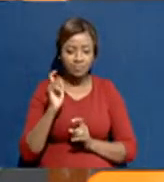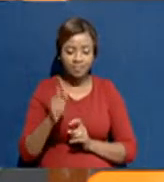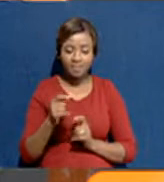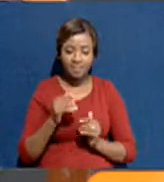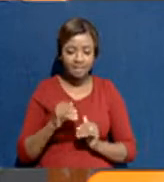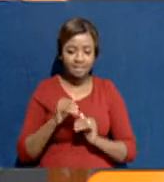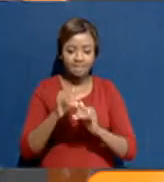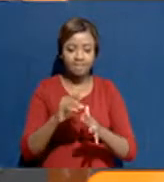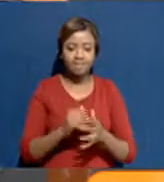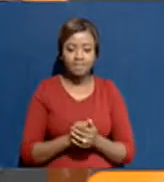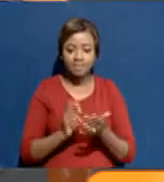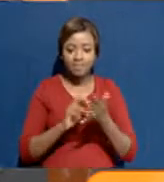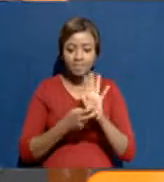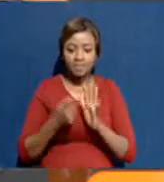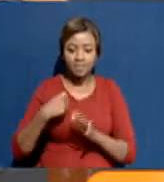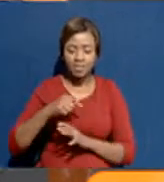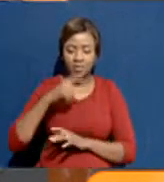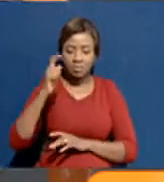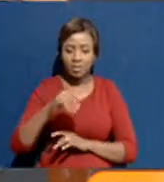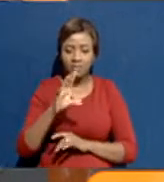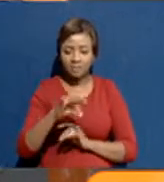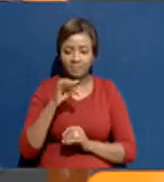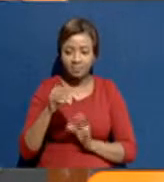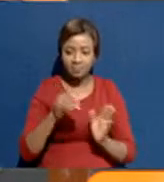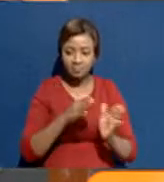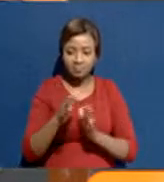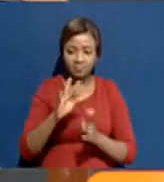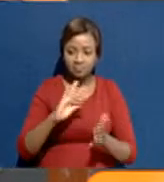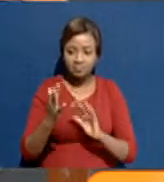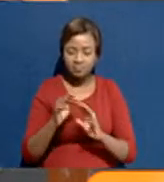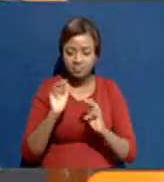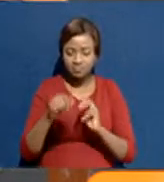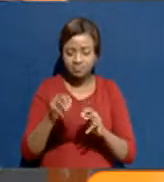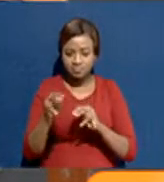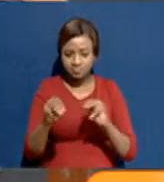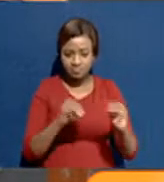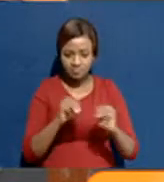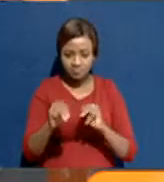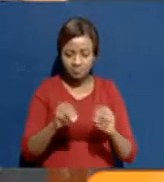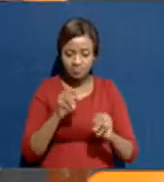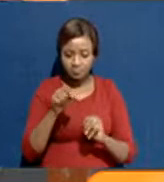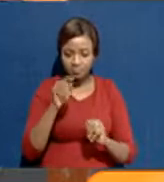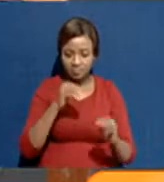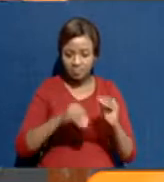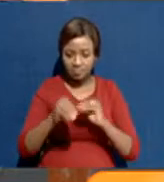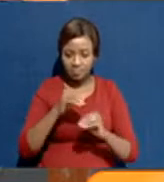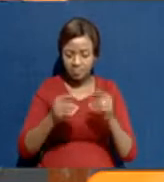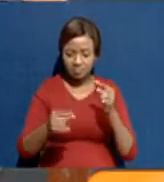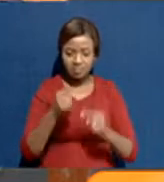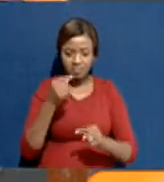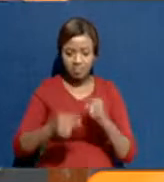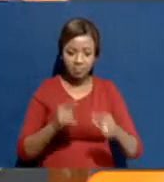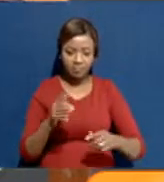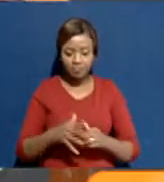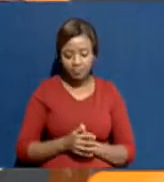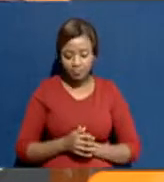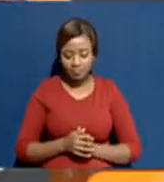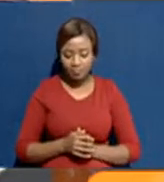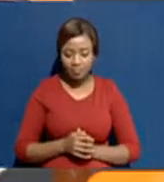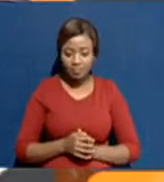we have to find a way of managing the electoral contest in a way